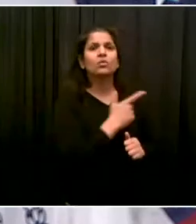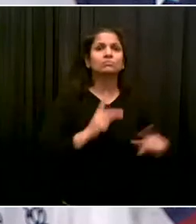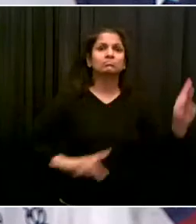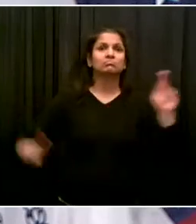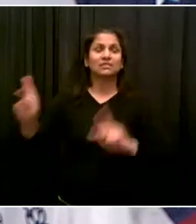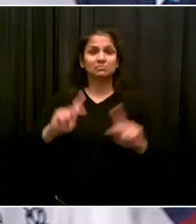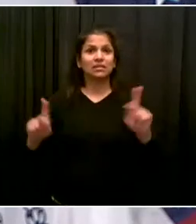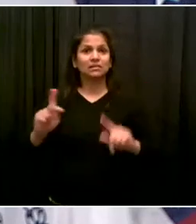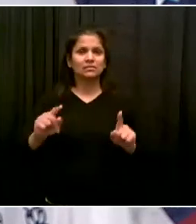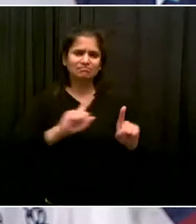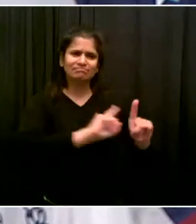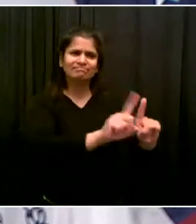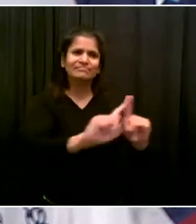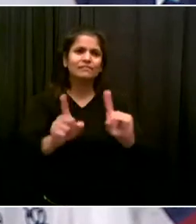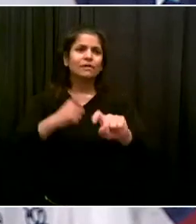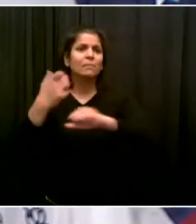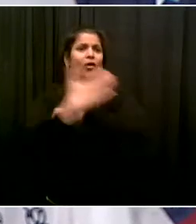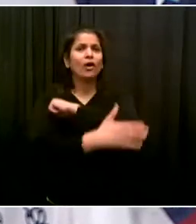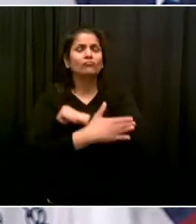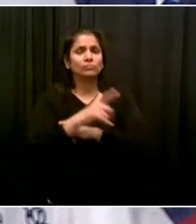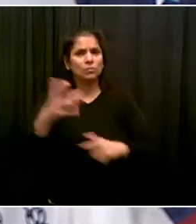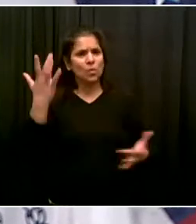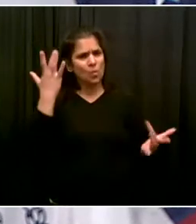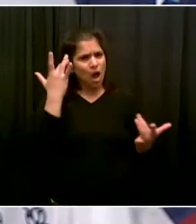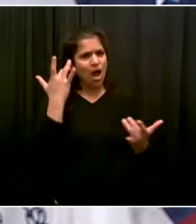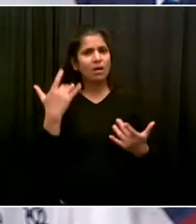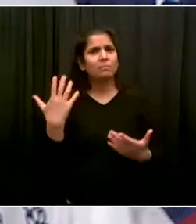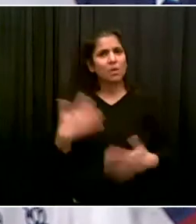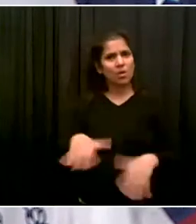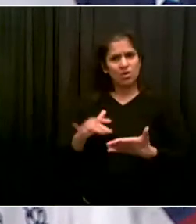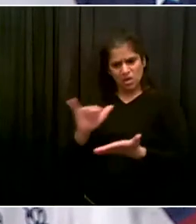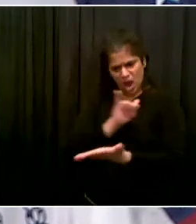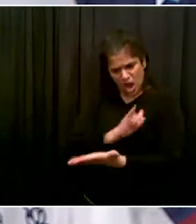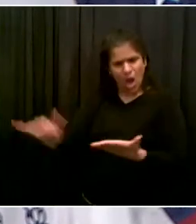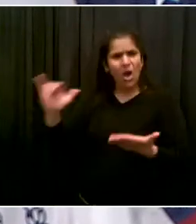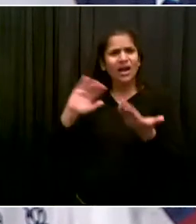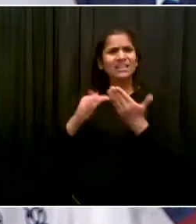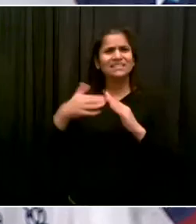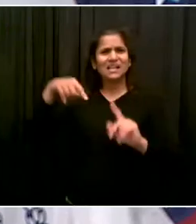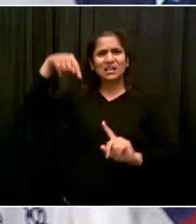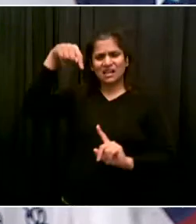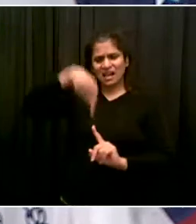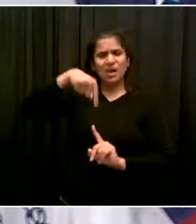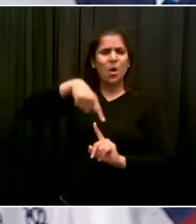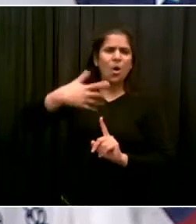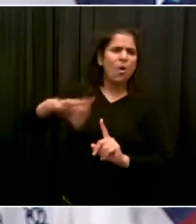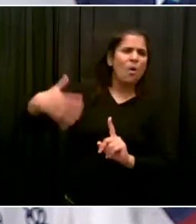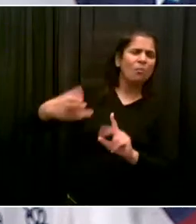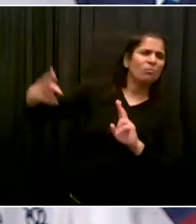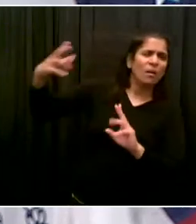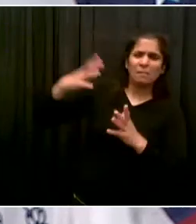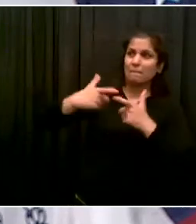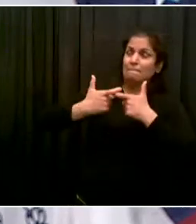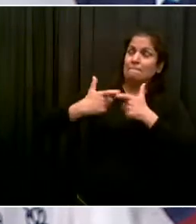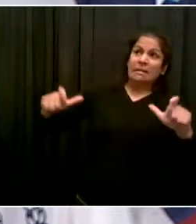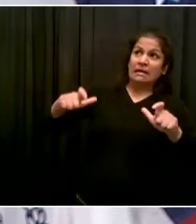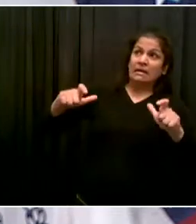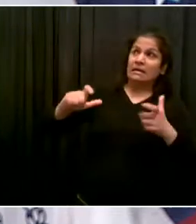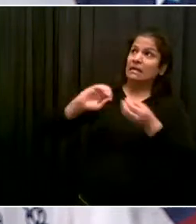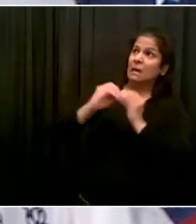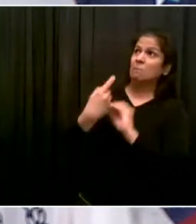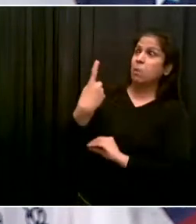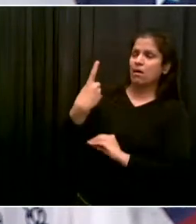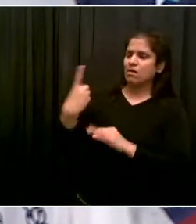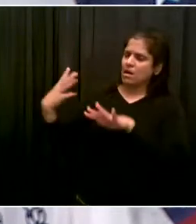the immigrant story is one of seeking something, a dream. I know it was true for my grandparents who came